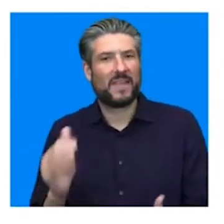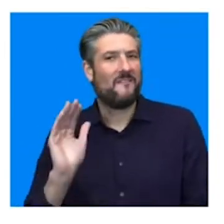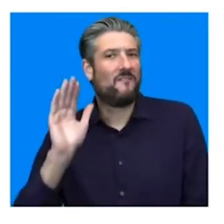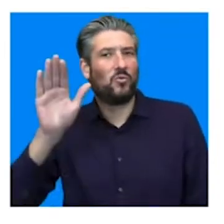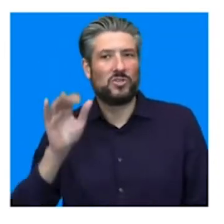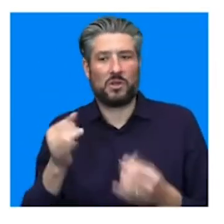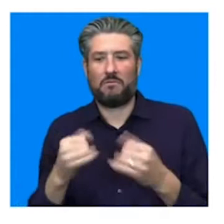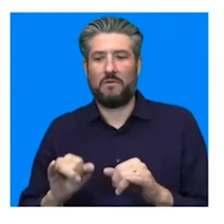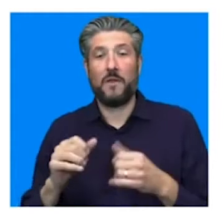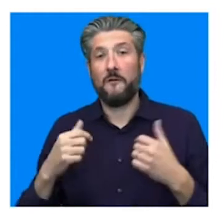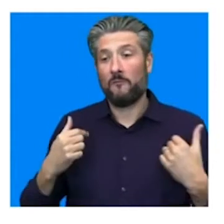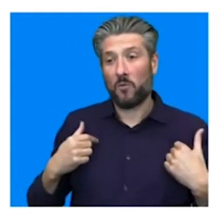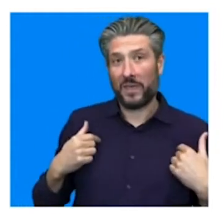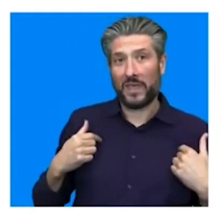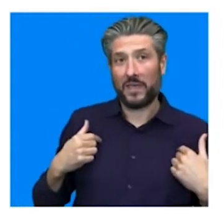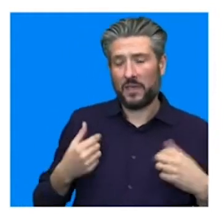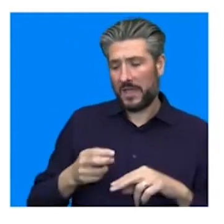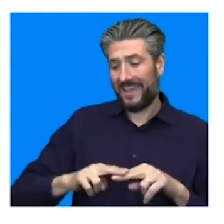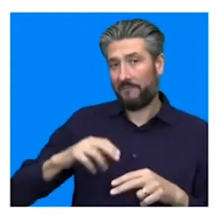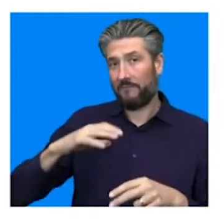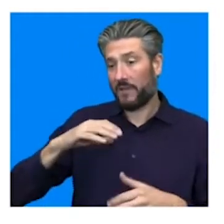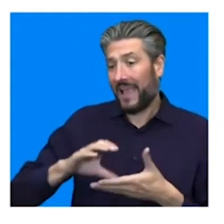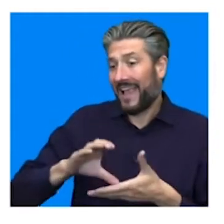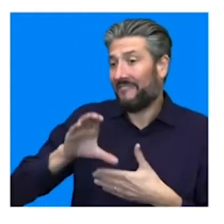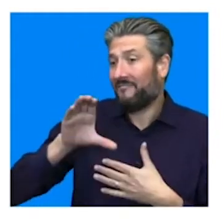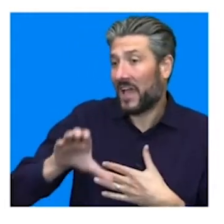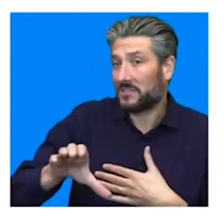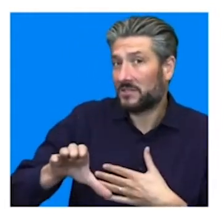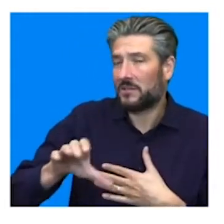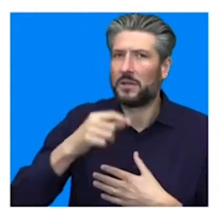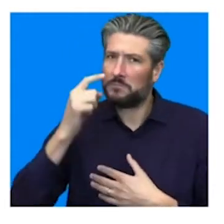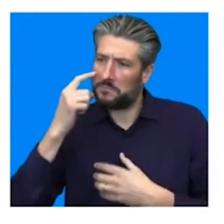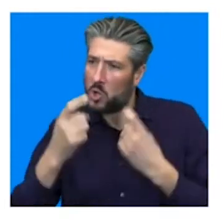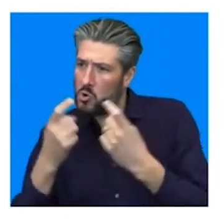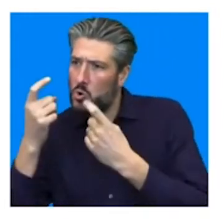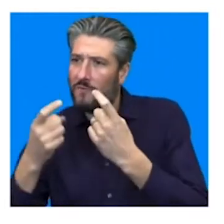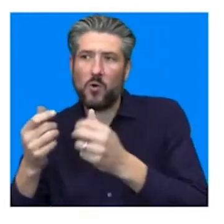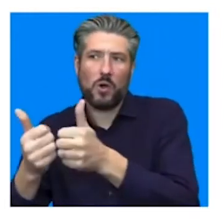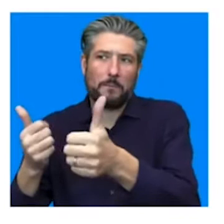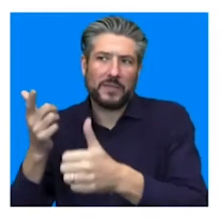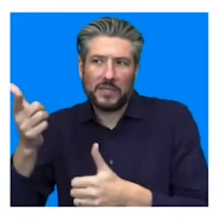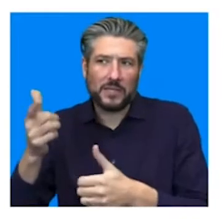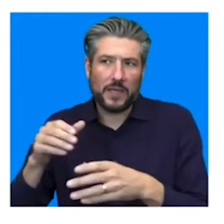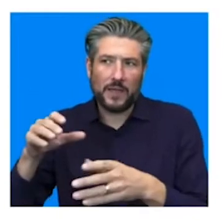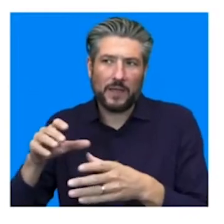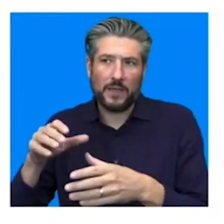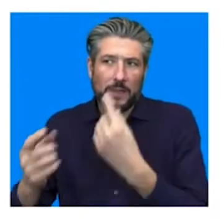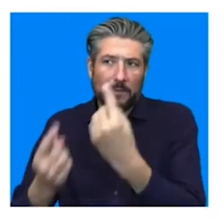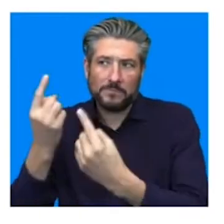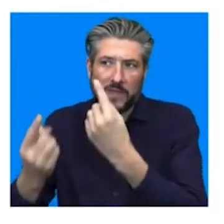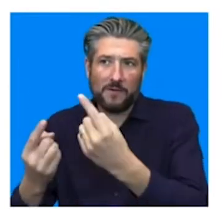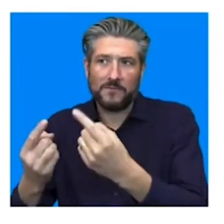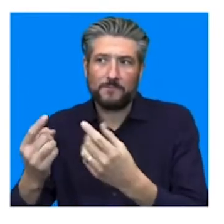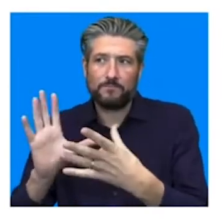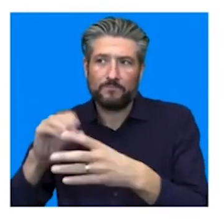market, I would go for the companies that invest in building technologies and solutions for the future.